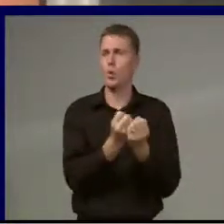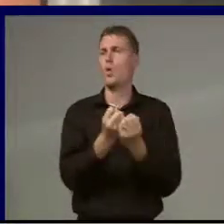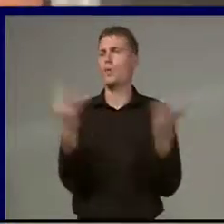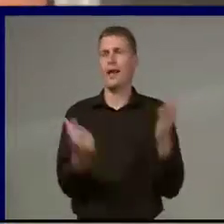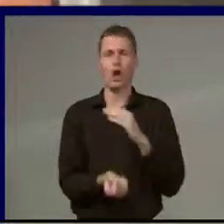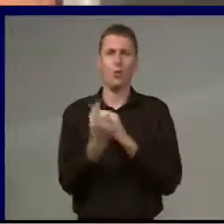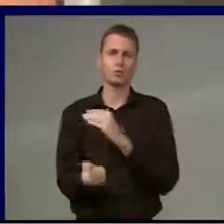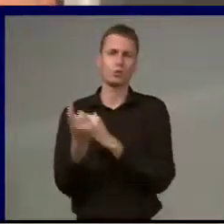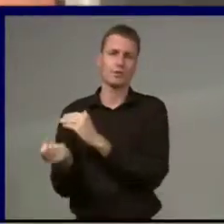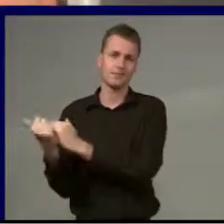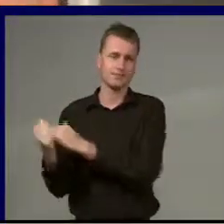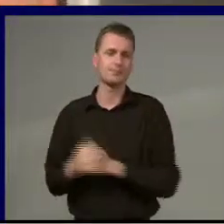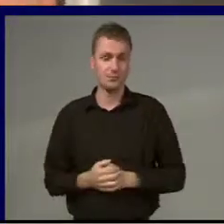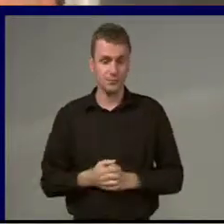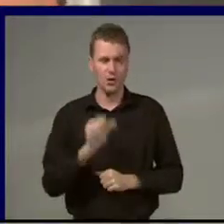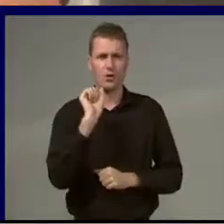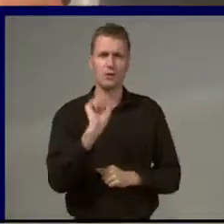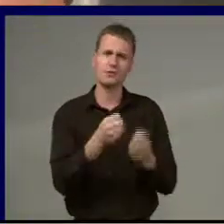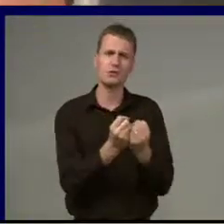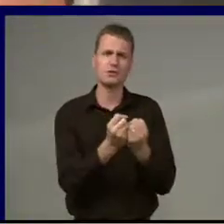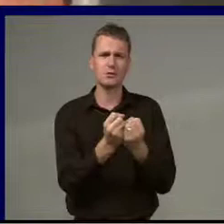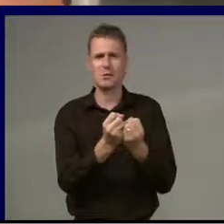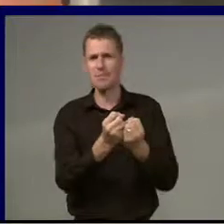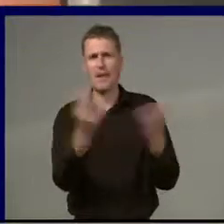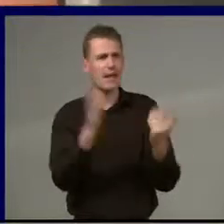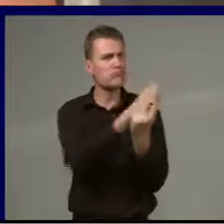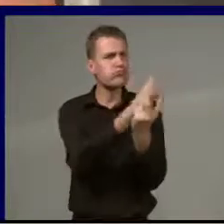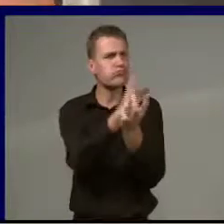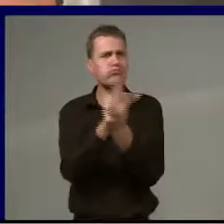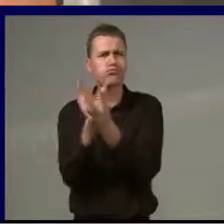so many areas where you can go once you're in the industry.